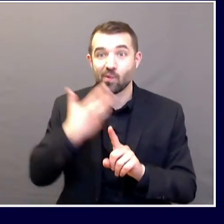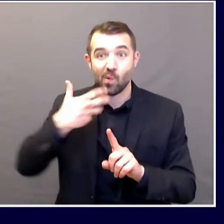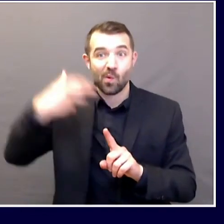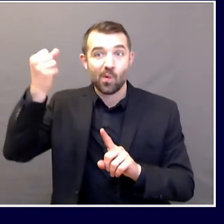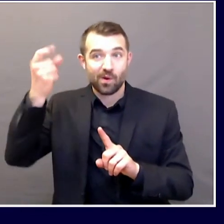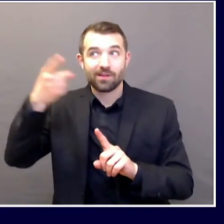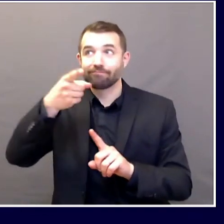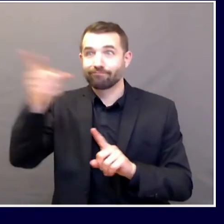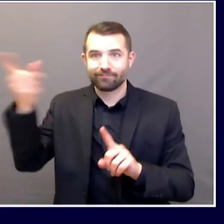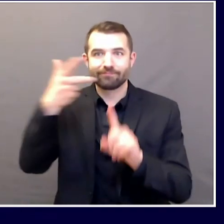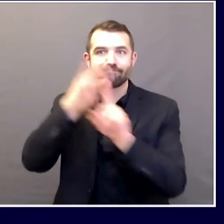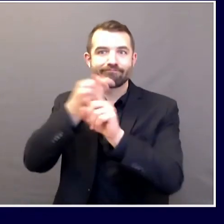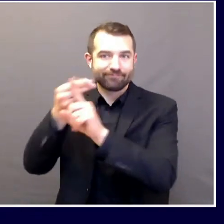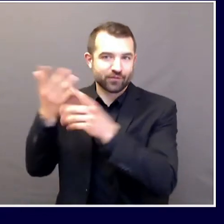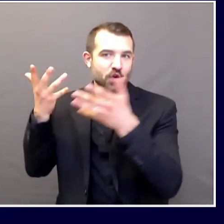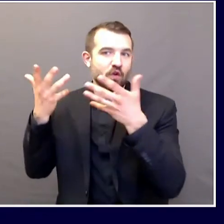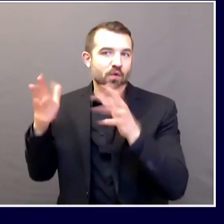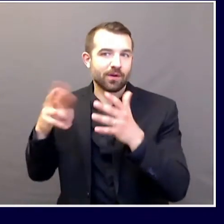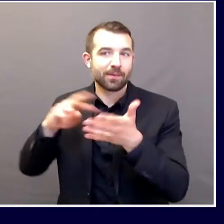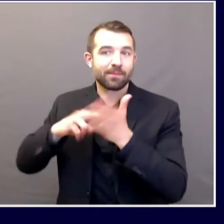larger.